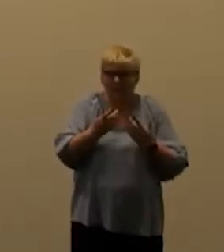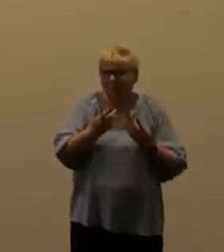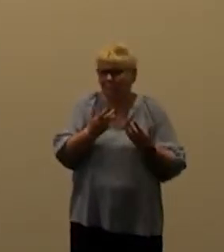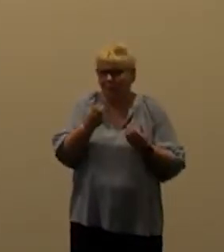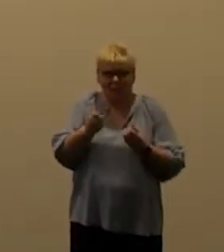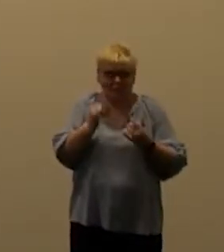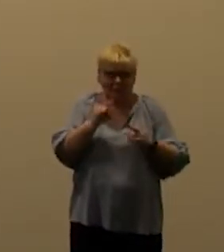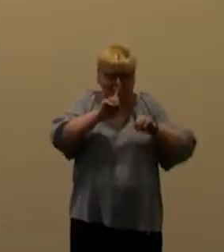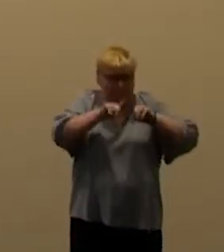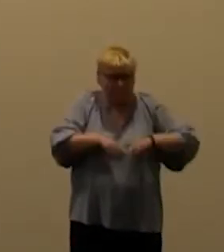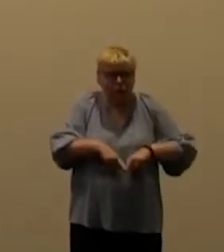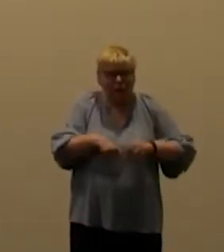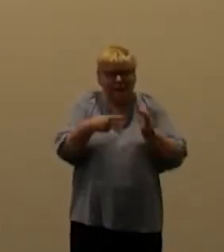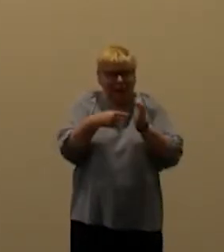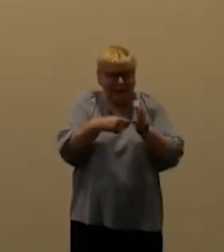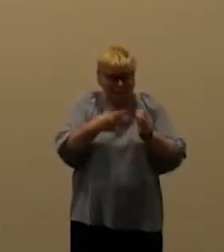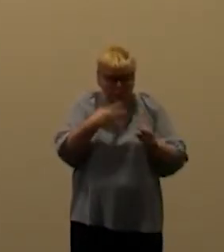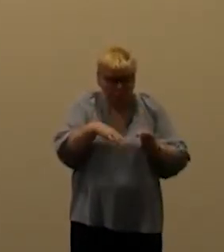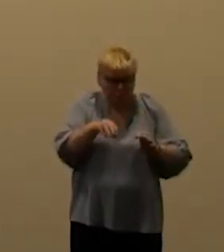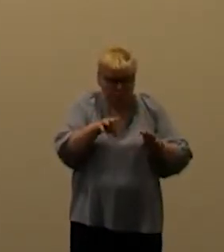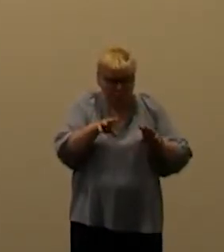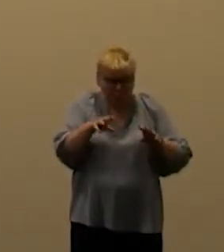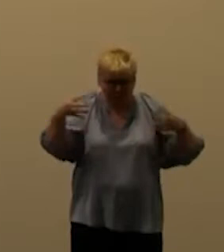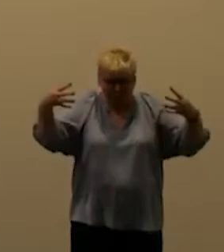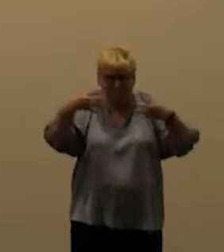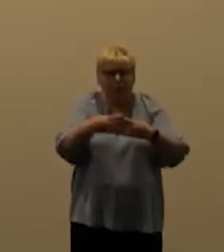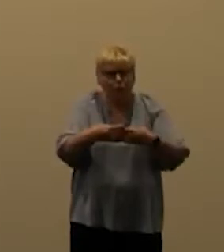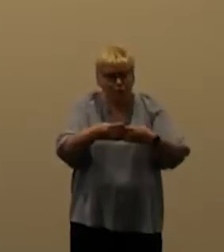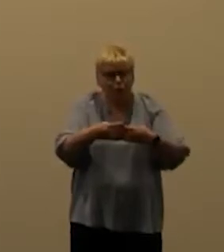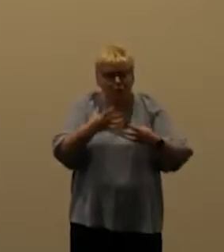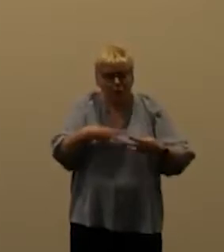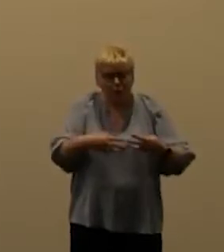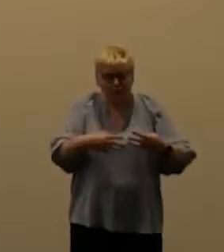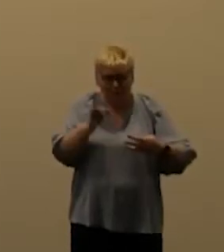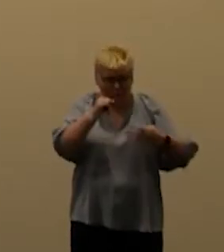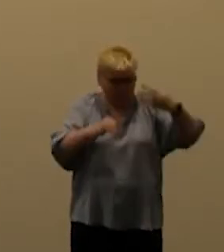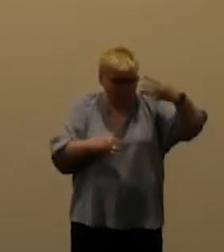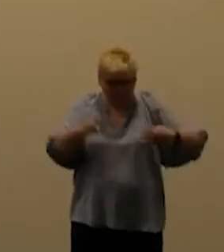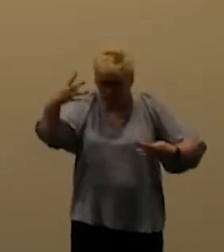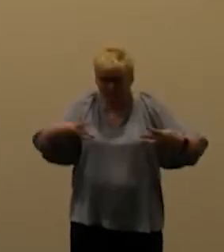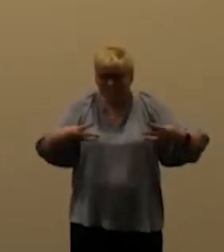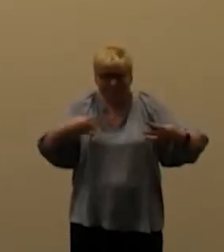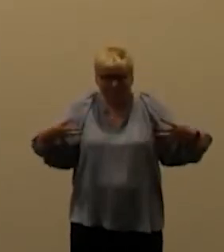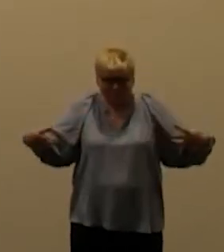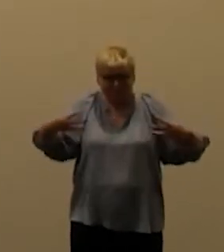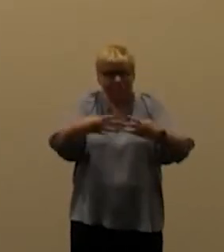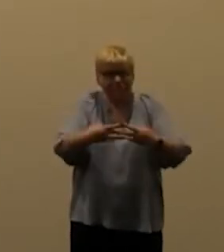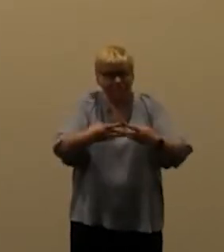a whole bunch of different tenants that you want to configure in the same manner. It could be that you're working on a reproduction of an issue, like